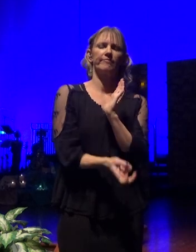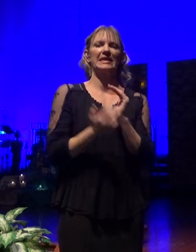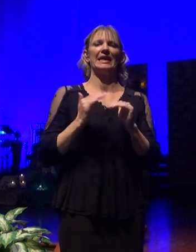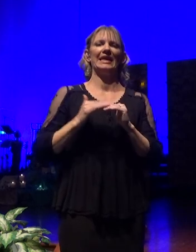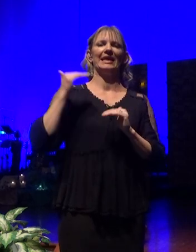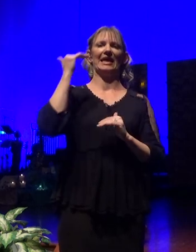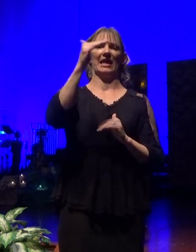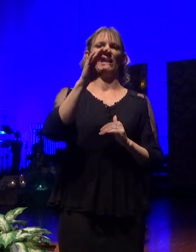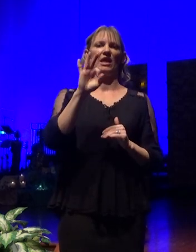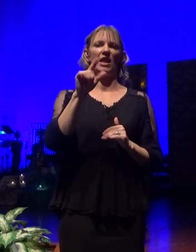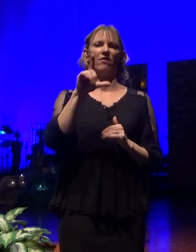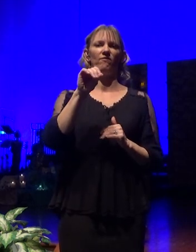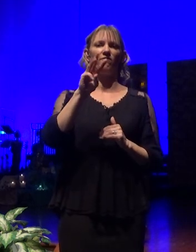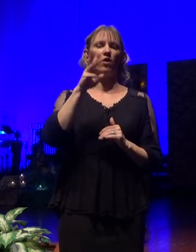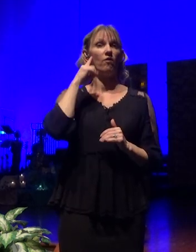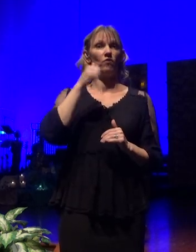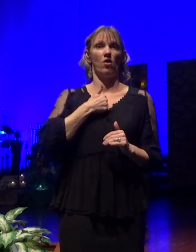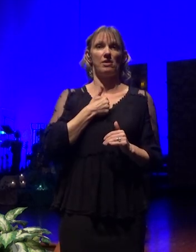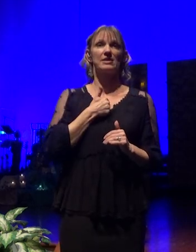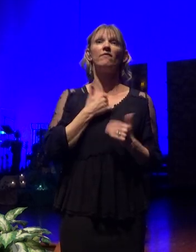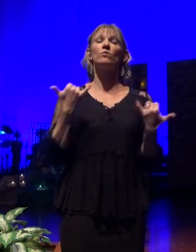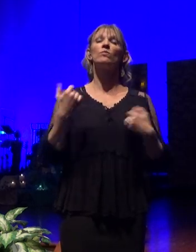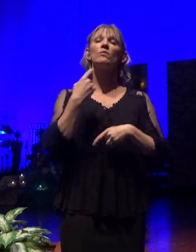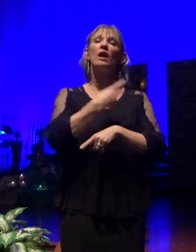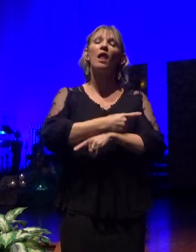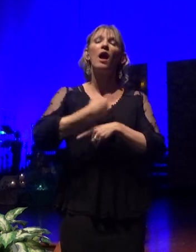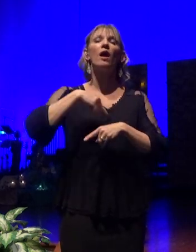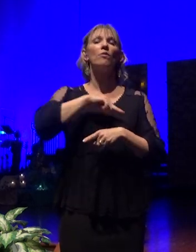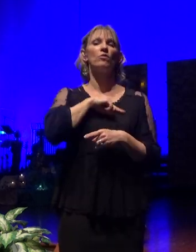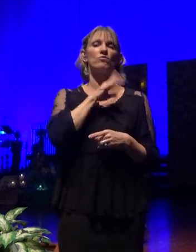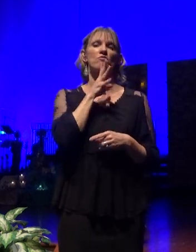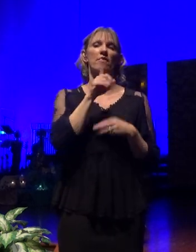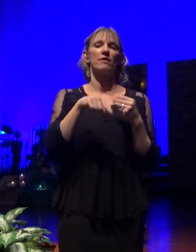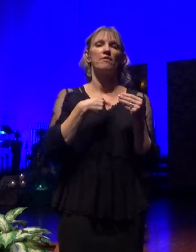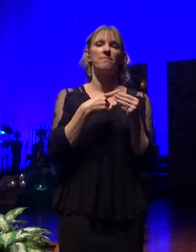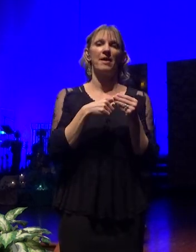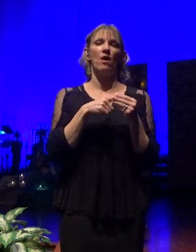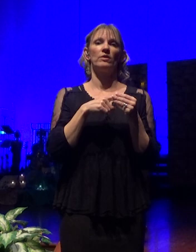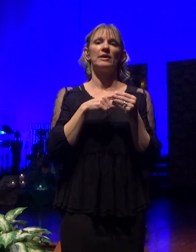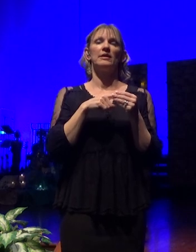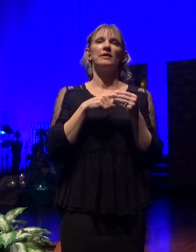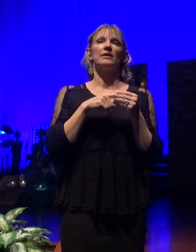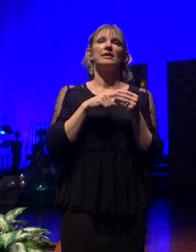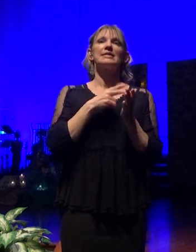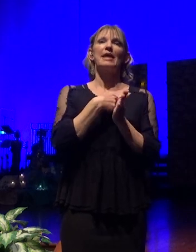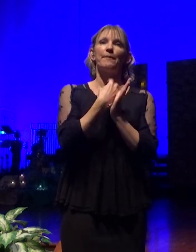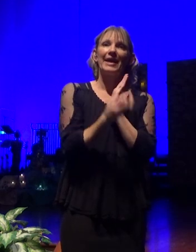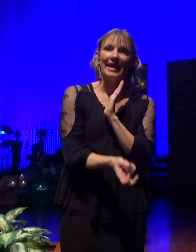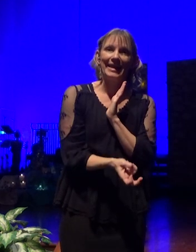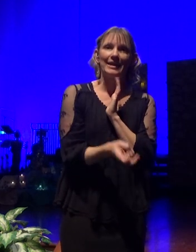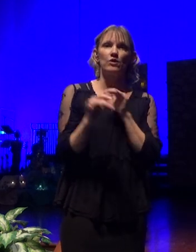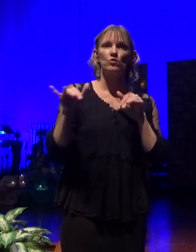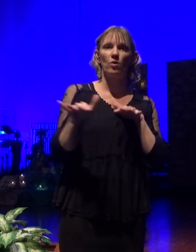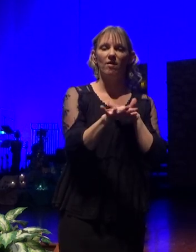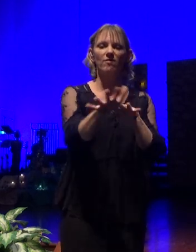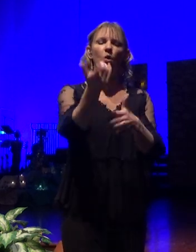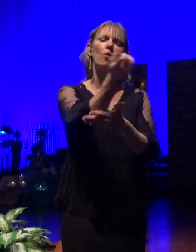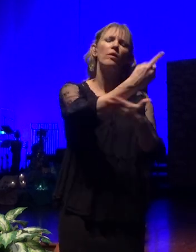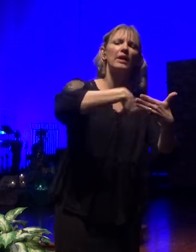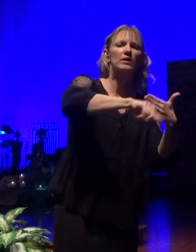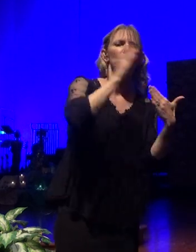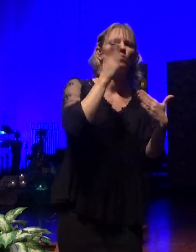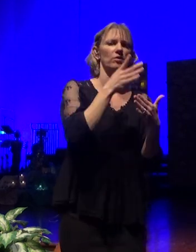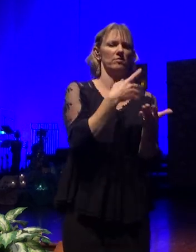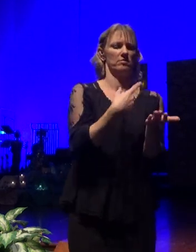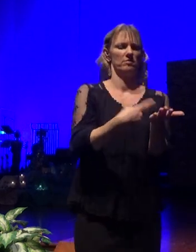for ourselves. And so today we're talking about stepping into the flow. Next week we'll talk about